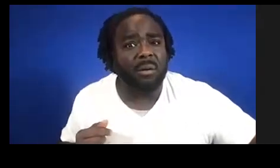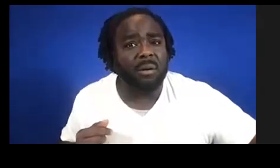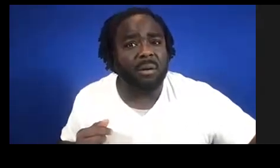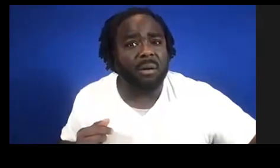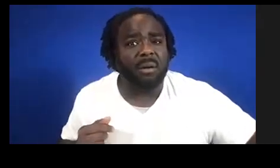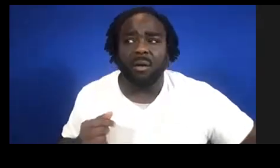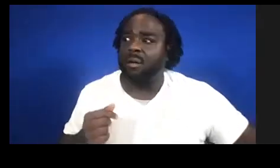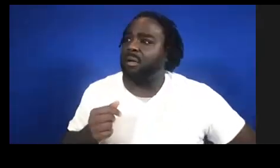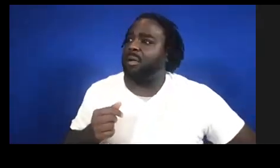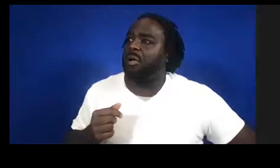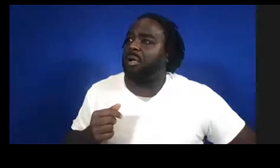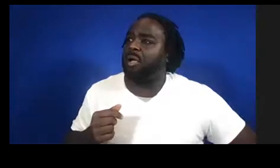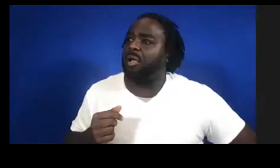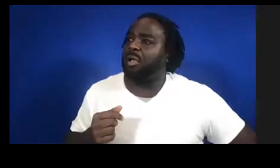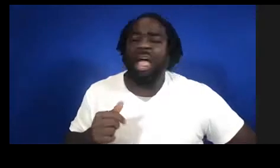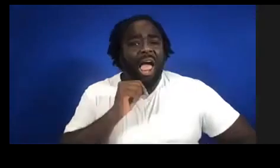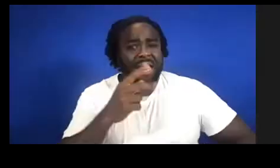I'm like, really?